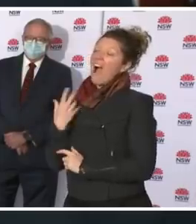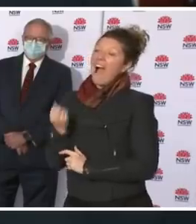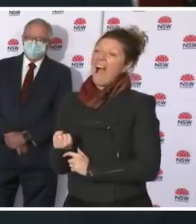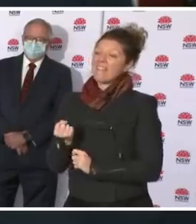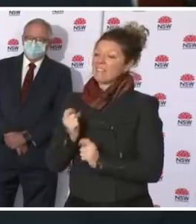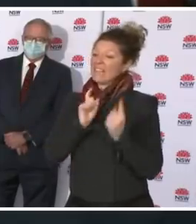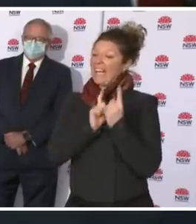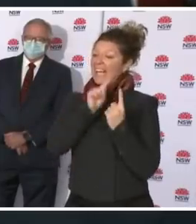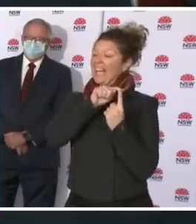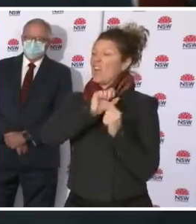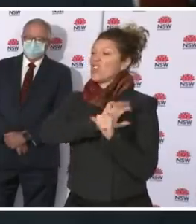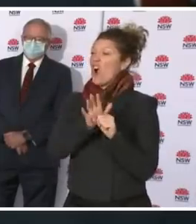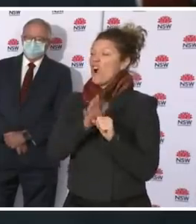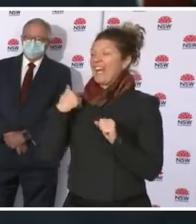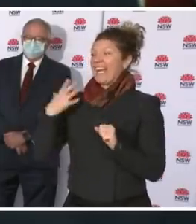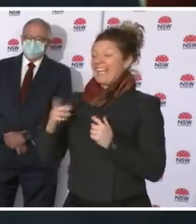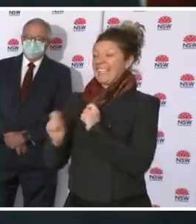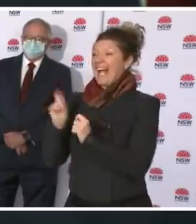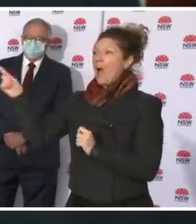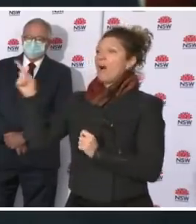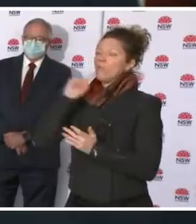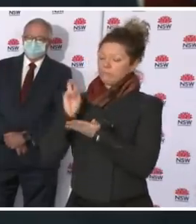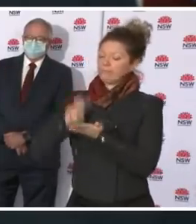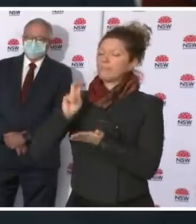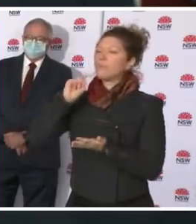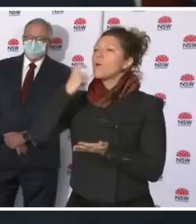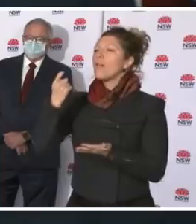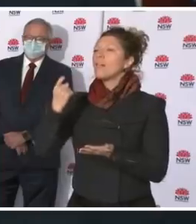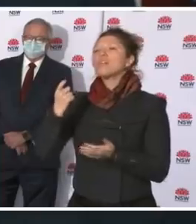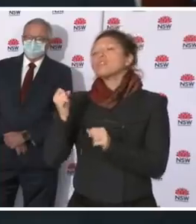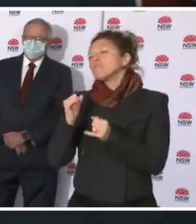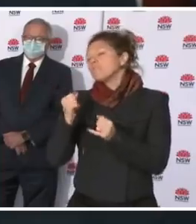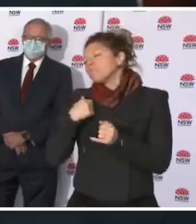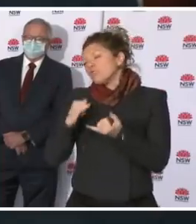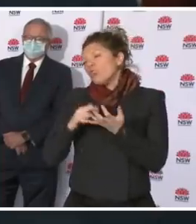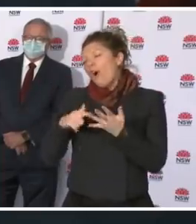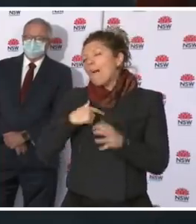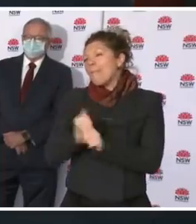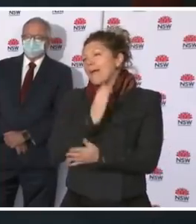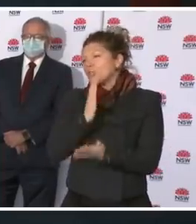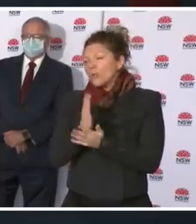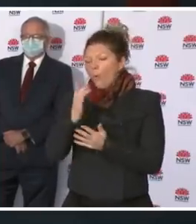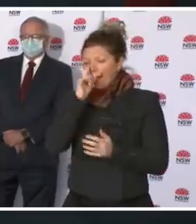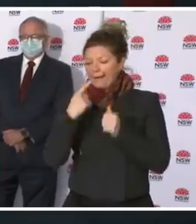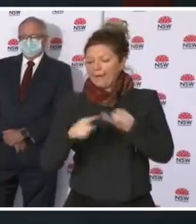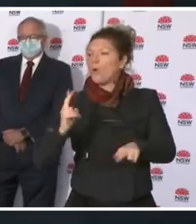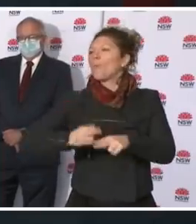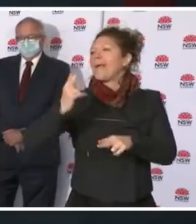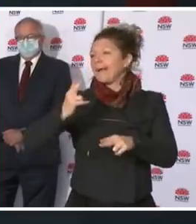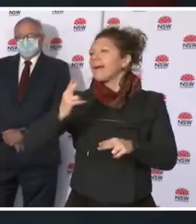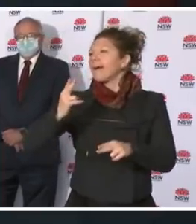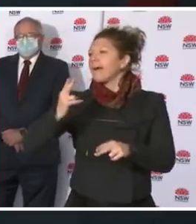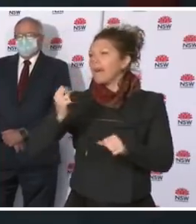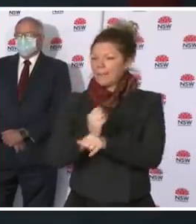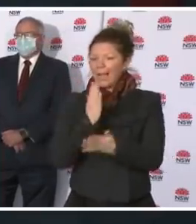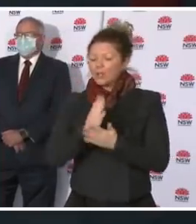specific services we are running to make sure that you get tested promptly. Because as you know, whilst we're doing a lot